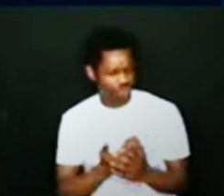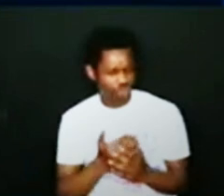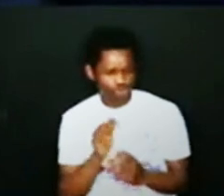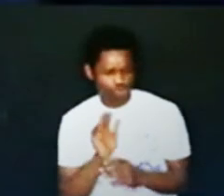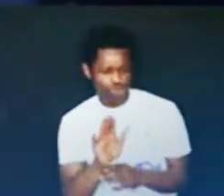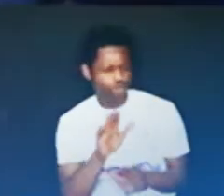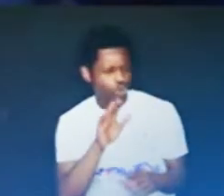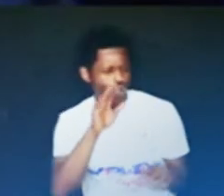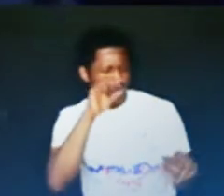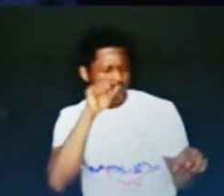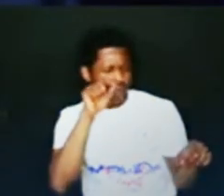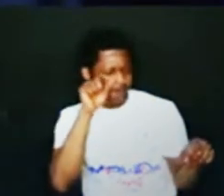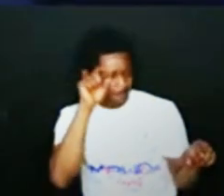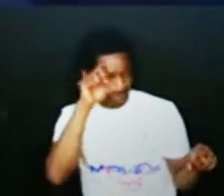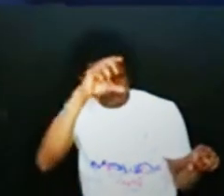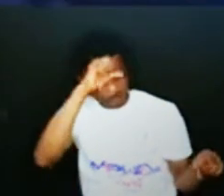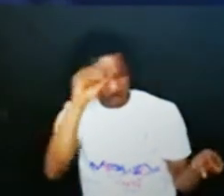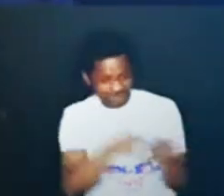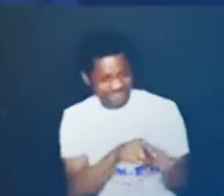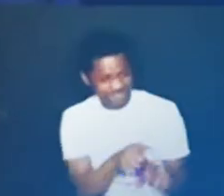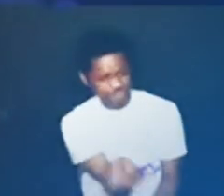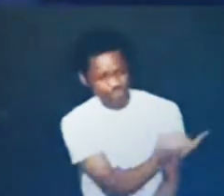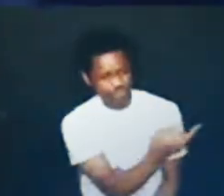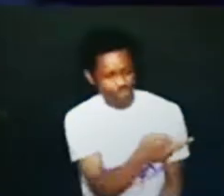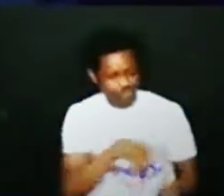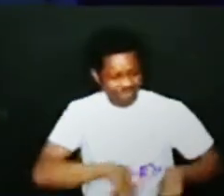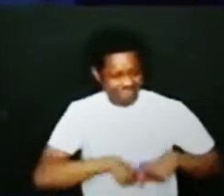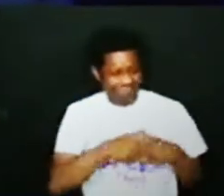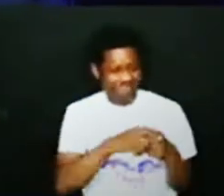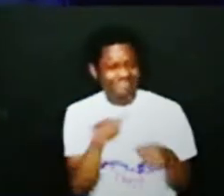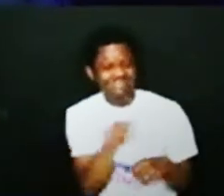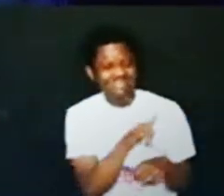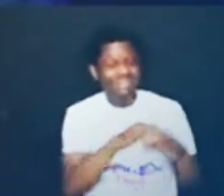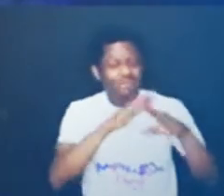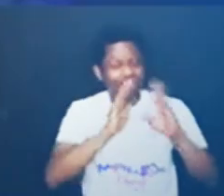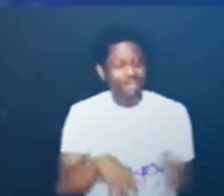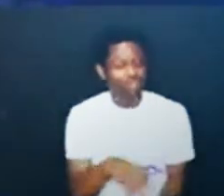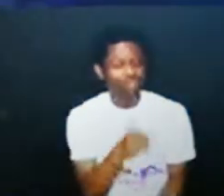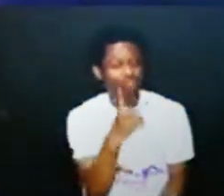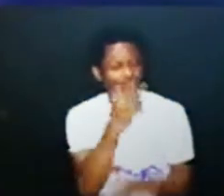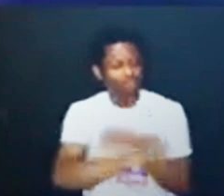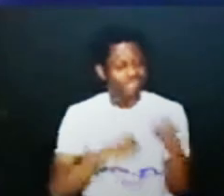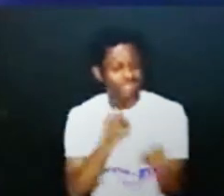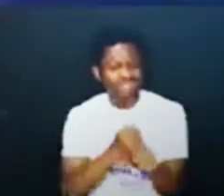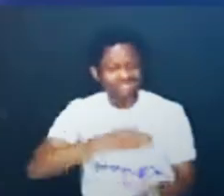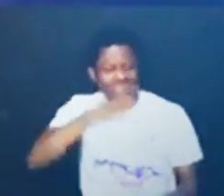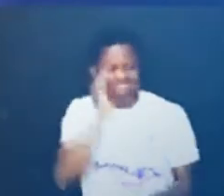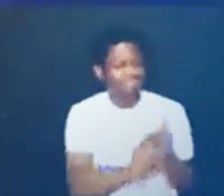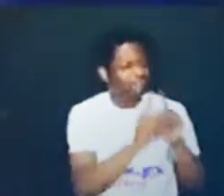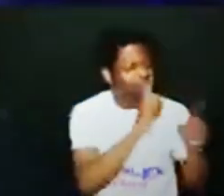abema atena fikro mu na be yemfie mie no oneni ni nkomobia na chese oso wo hopa.